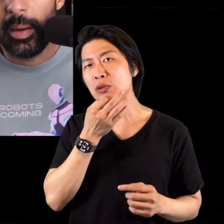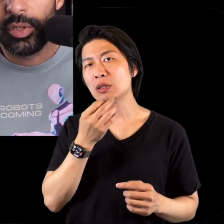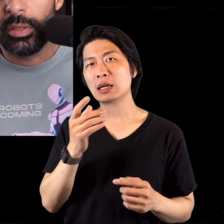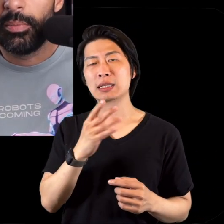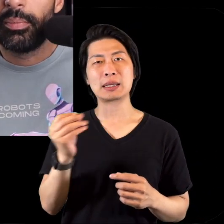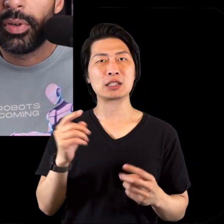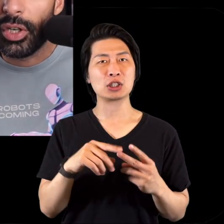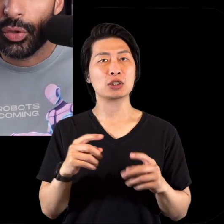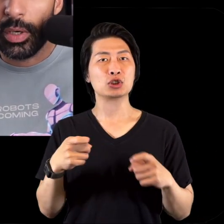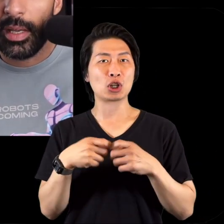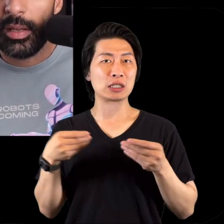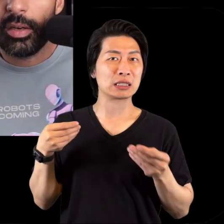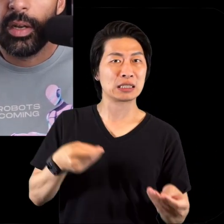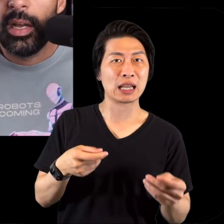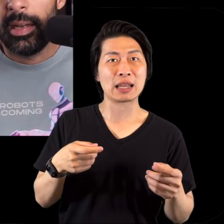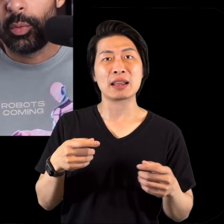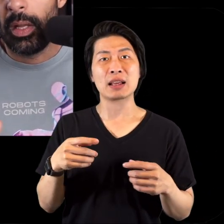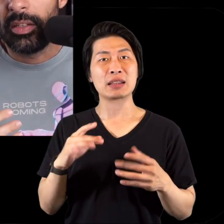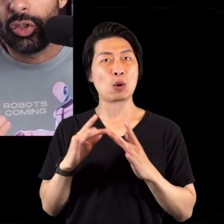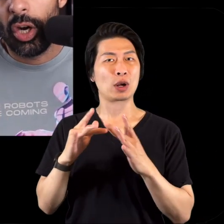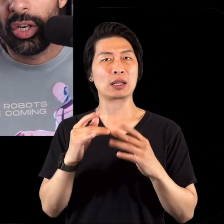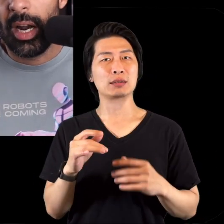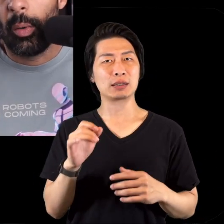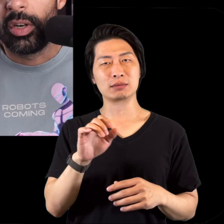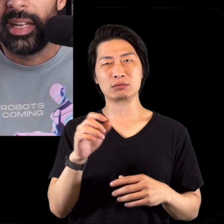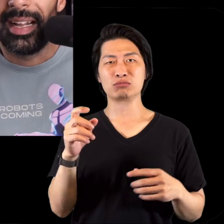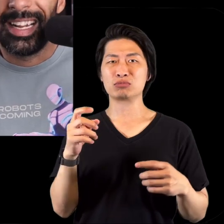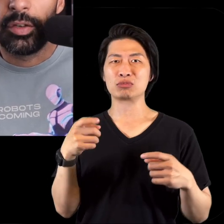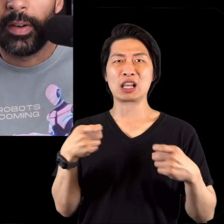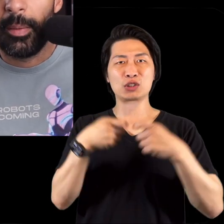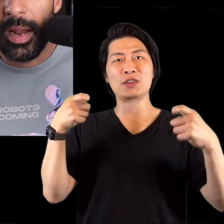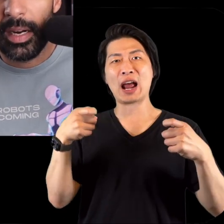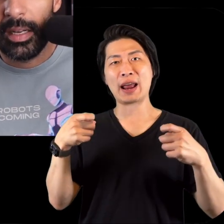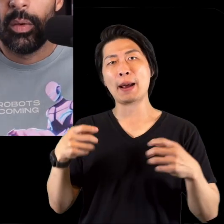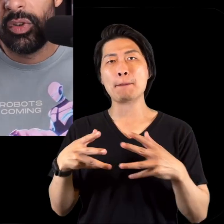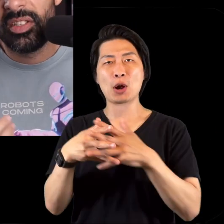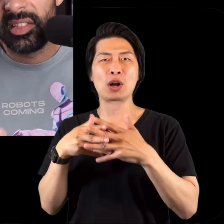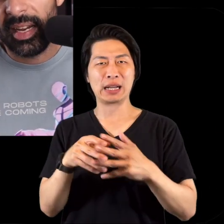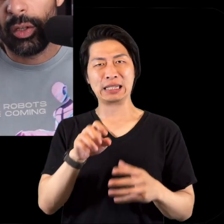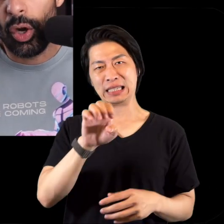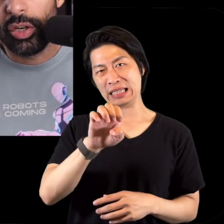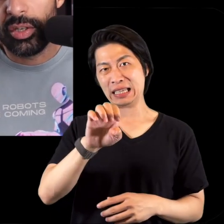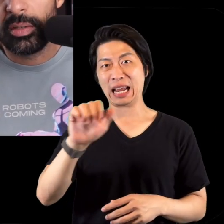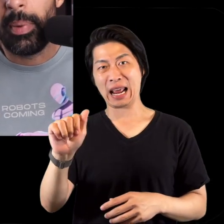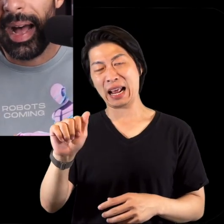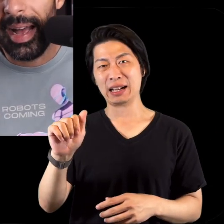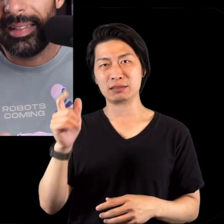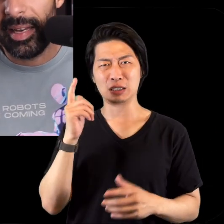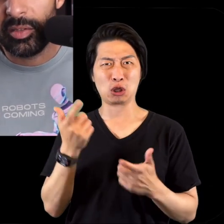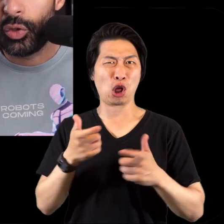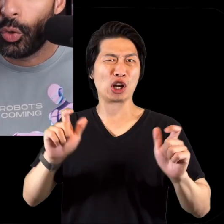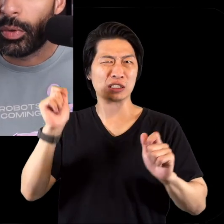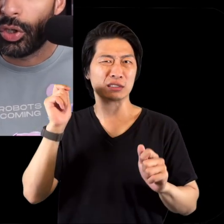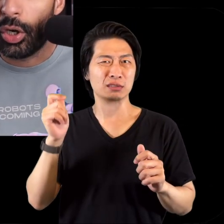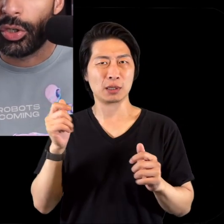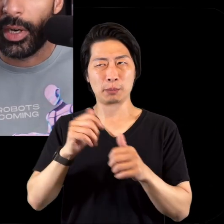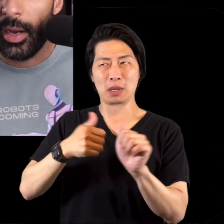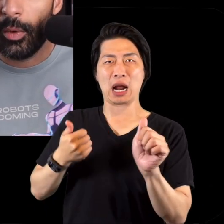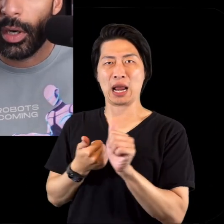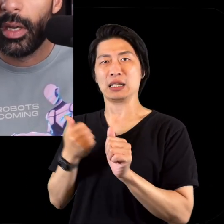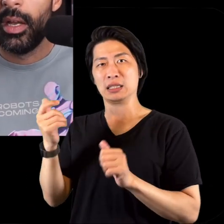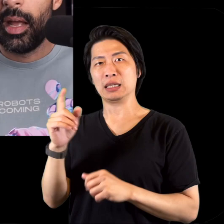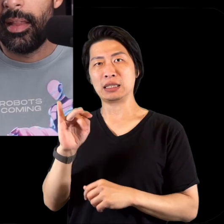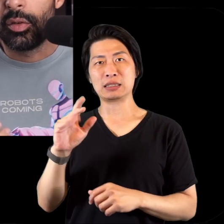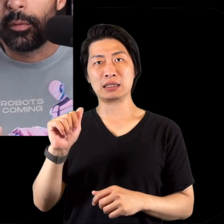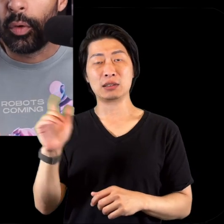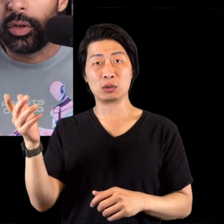the adoption pretty shortly here, as well as charging networks like Electrify America, which is the second largest behind Tesla's supercharger